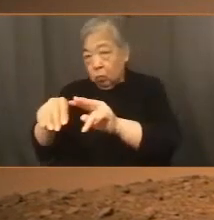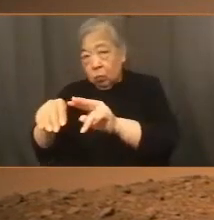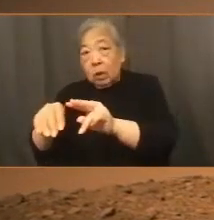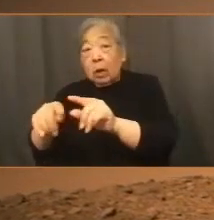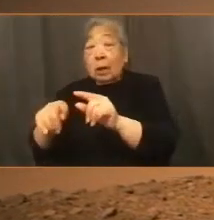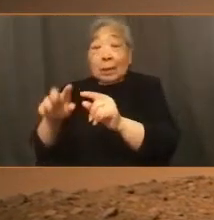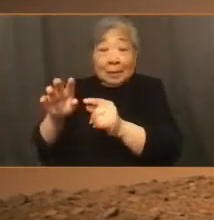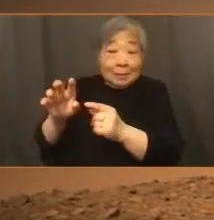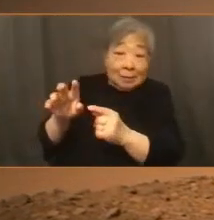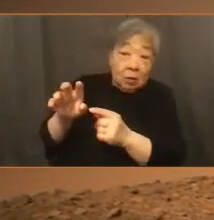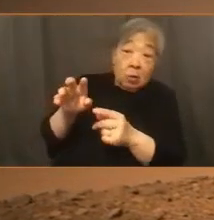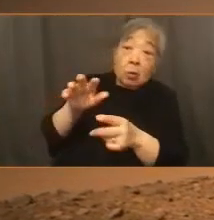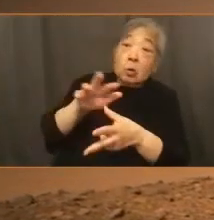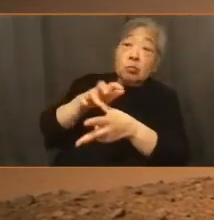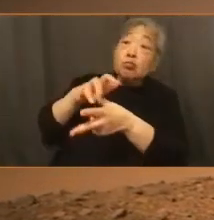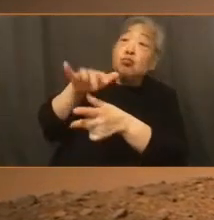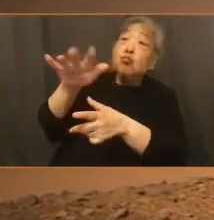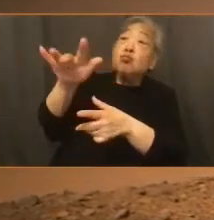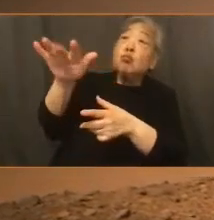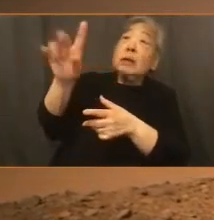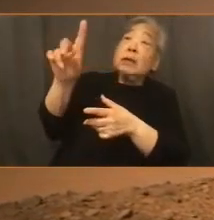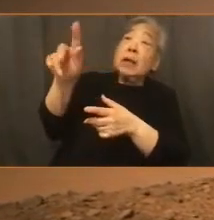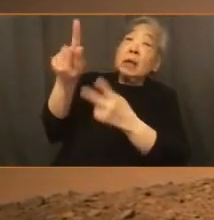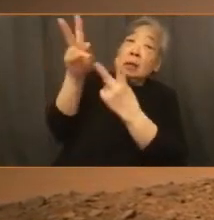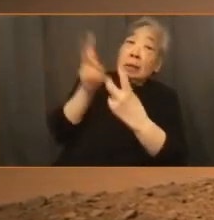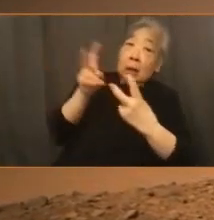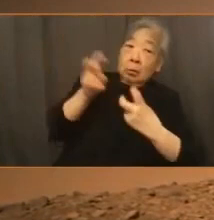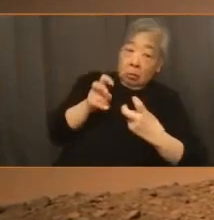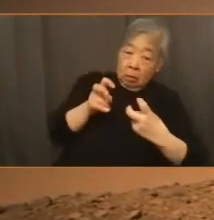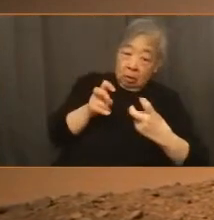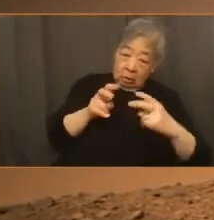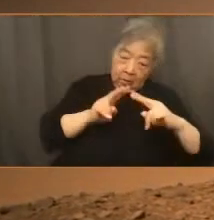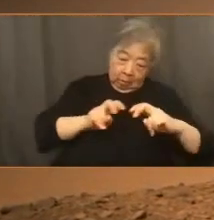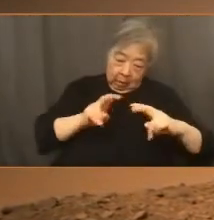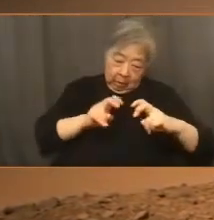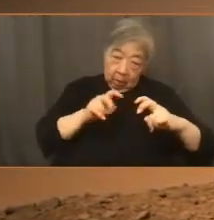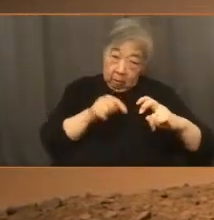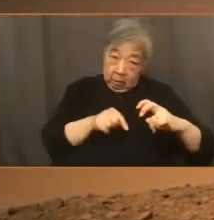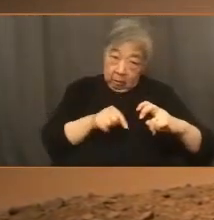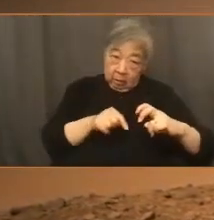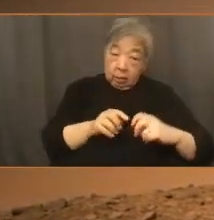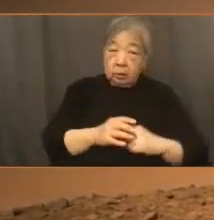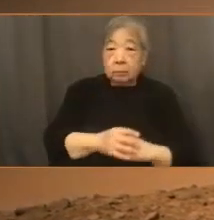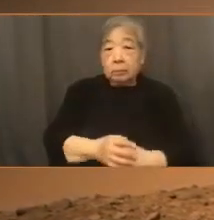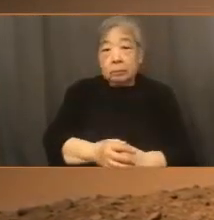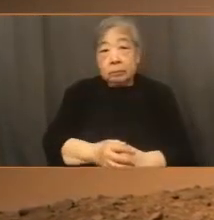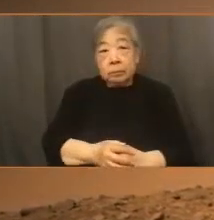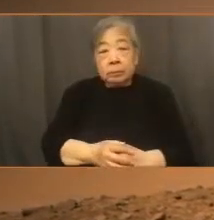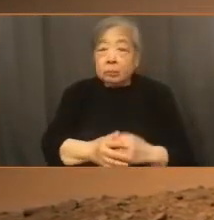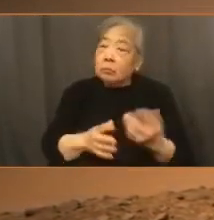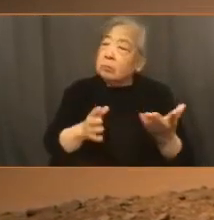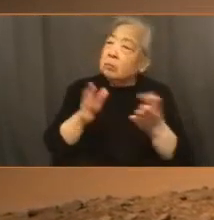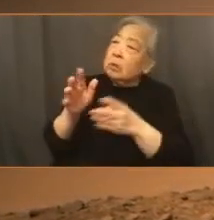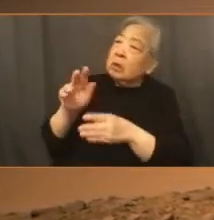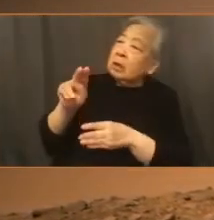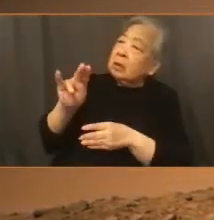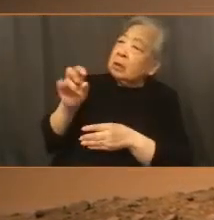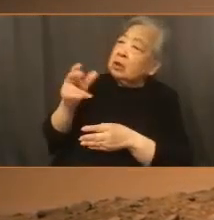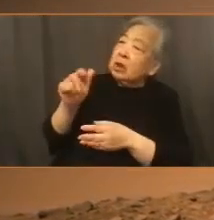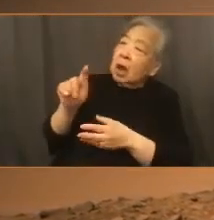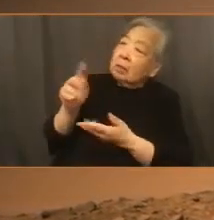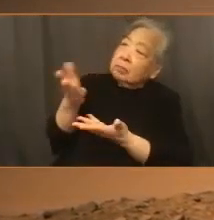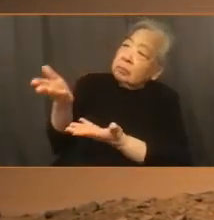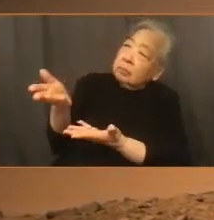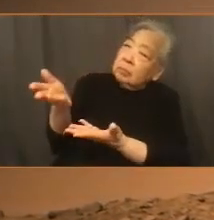the helicopter and analyzing the post-flight results afterwards. And what about you, Nishant?